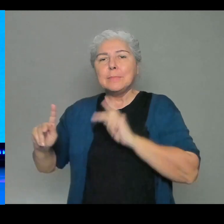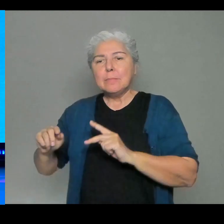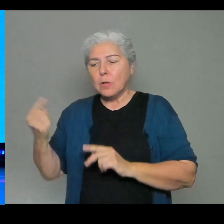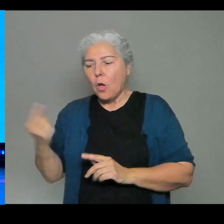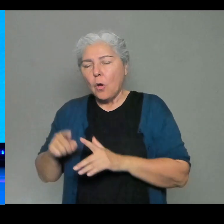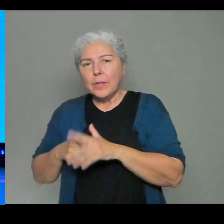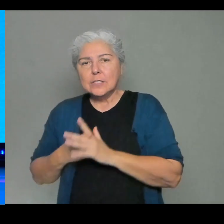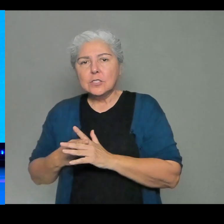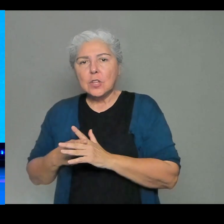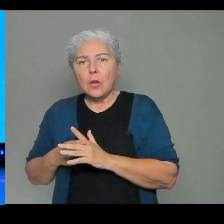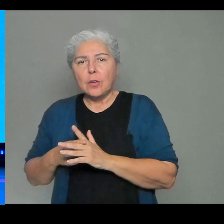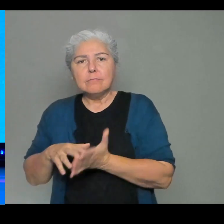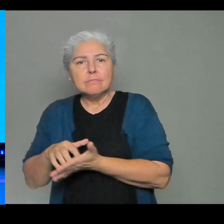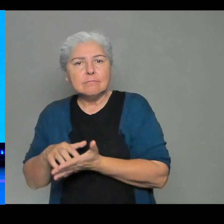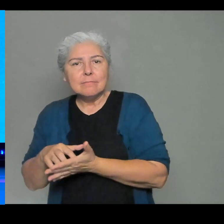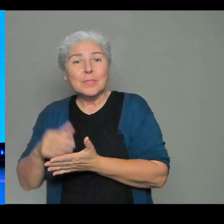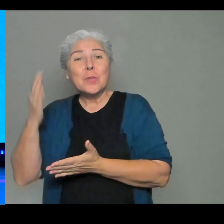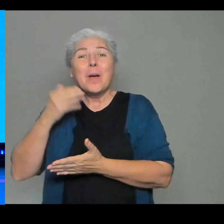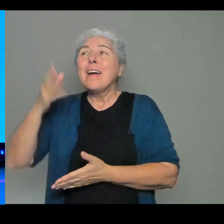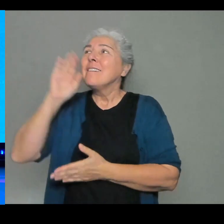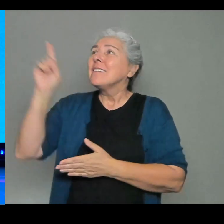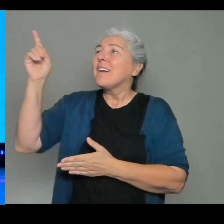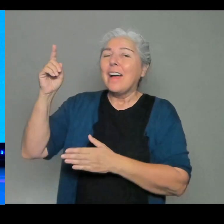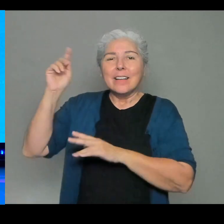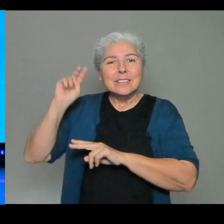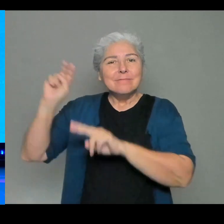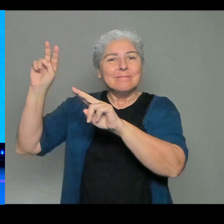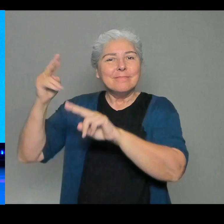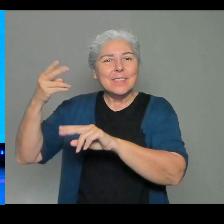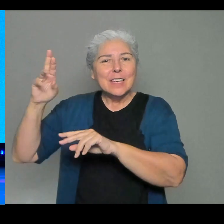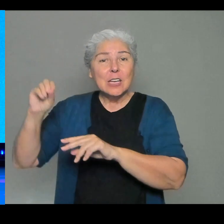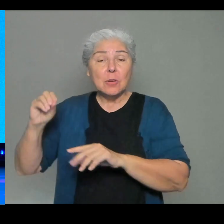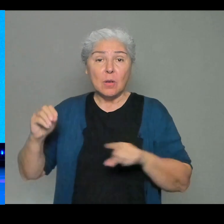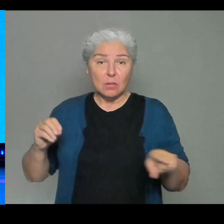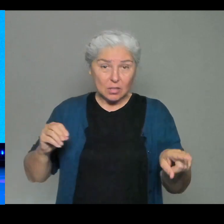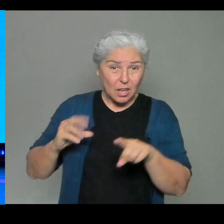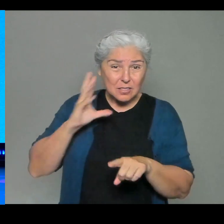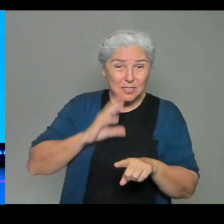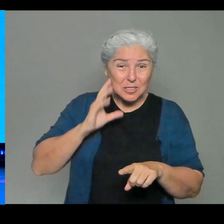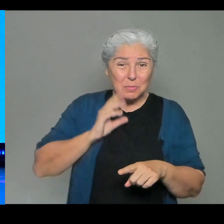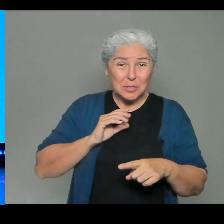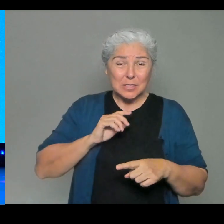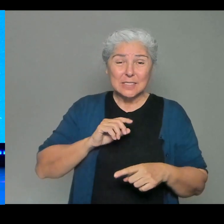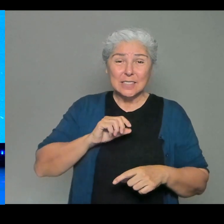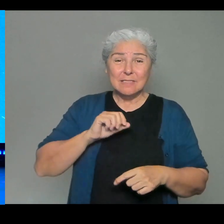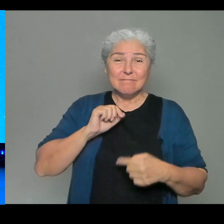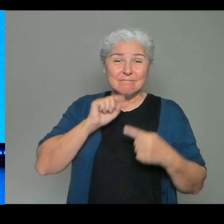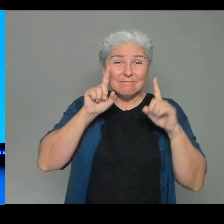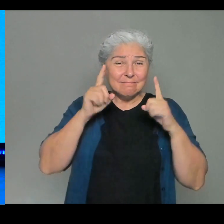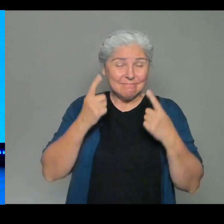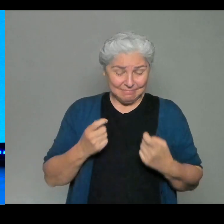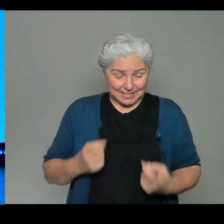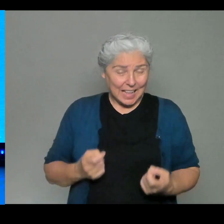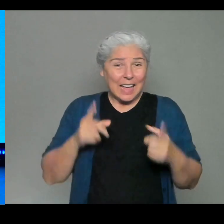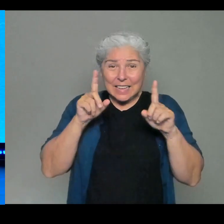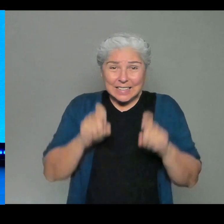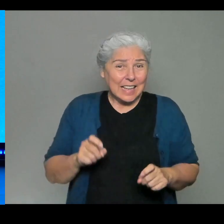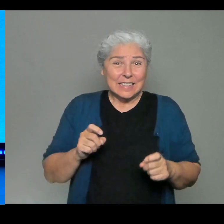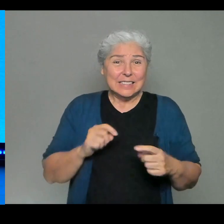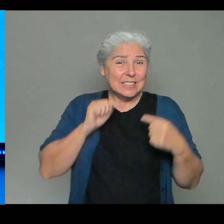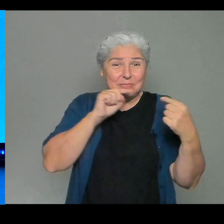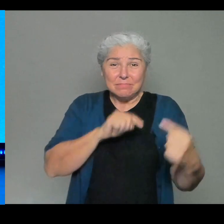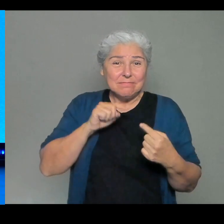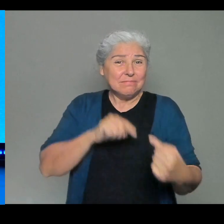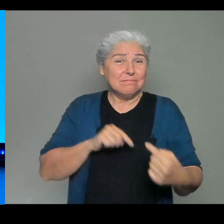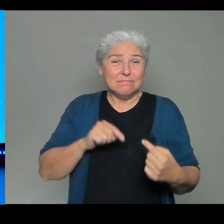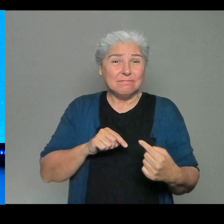disadvantage to God's people, because God has to be the hero. So if you're facing something now, how many of y'all are facing a trial right now? You're facing,